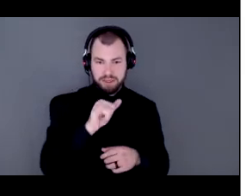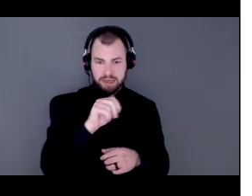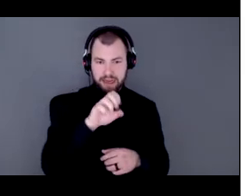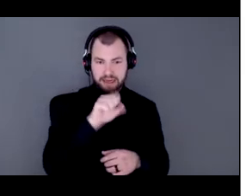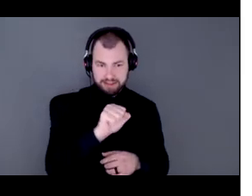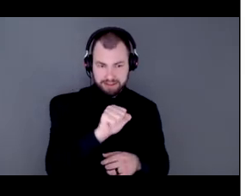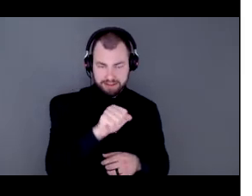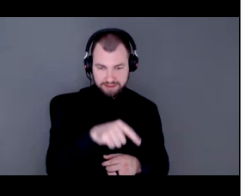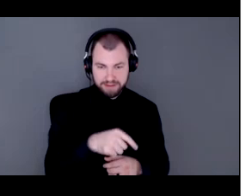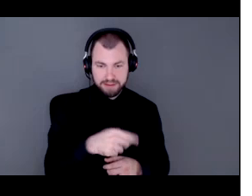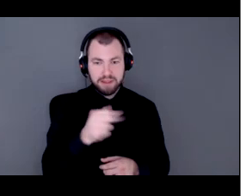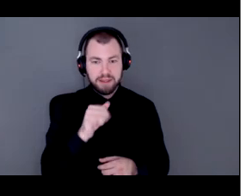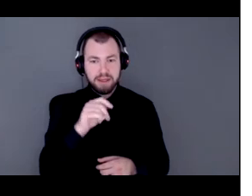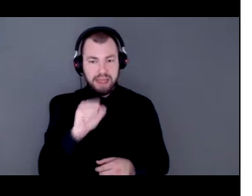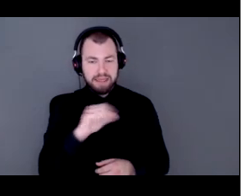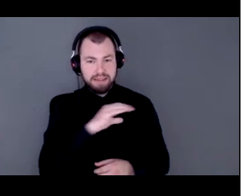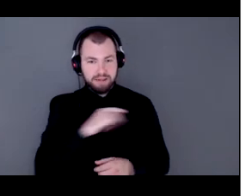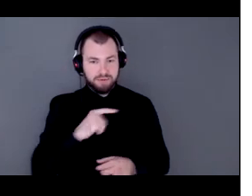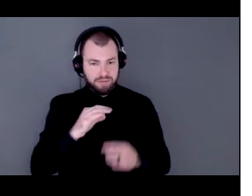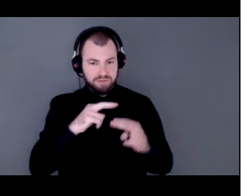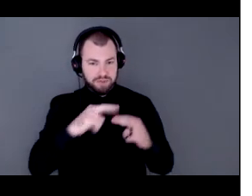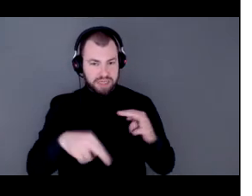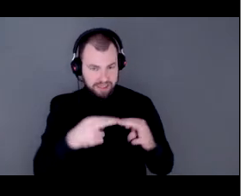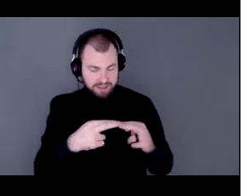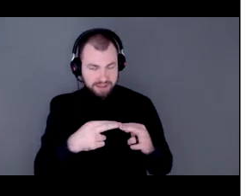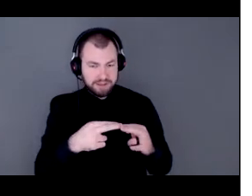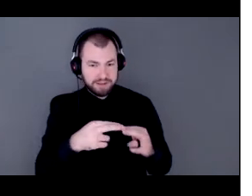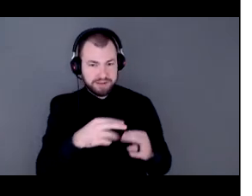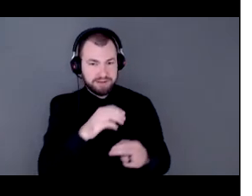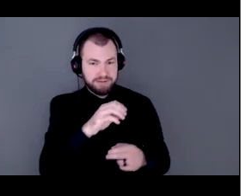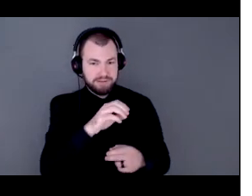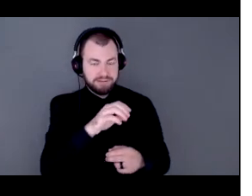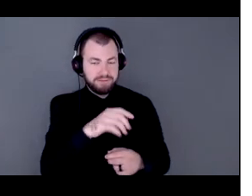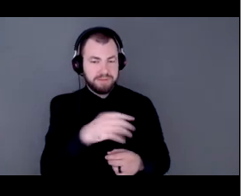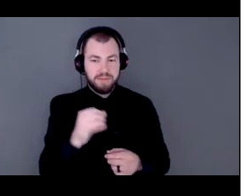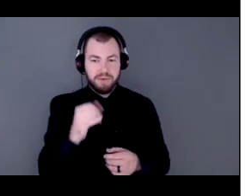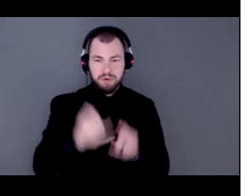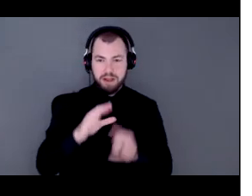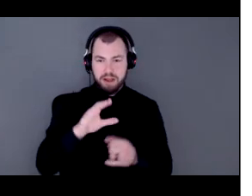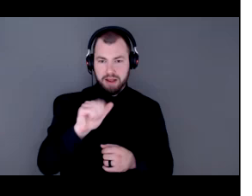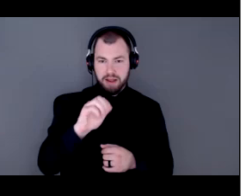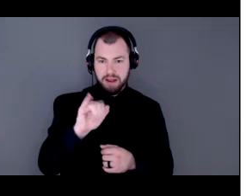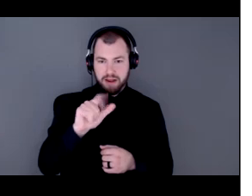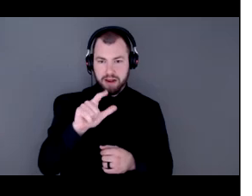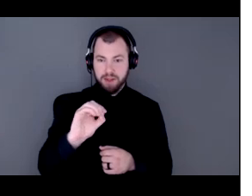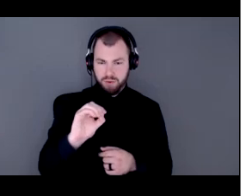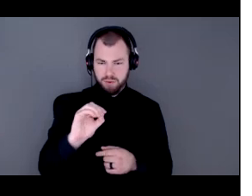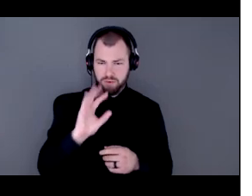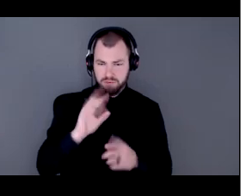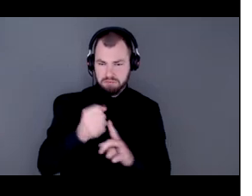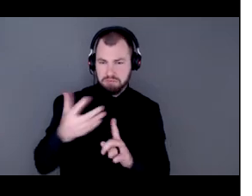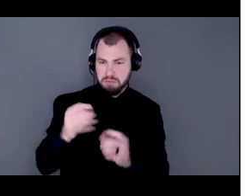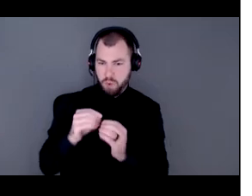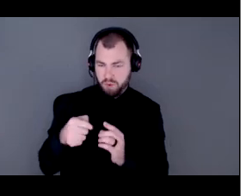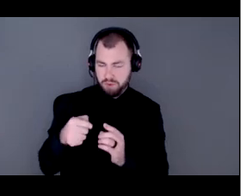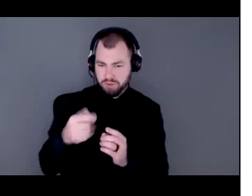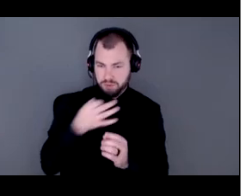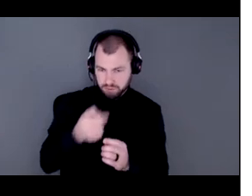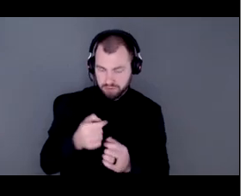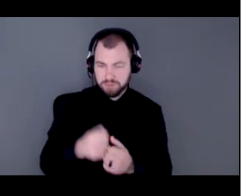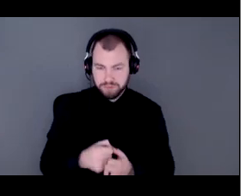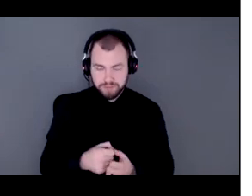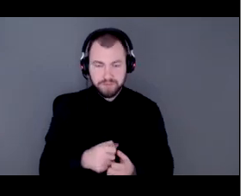Melissa Aronson and Kate Saunders, and then finally, Camilo, who I'll talk about a bit shortly, with Dave Riley, Anna Maria